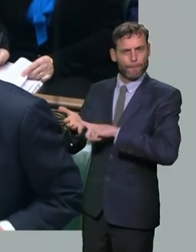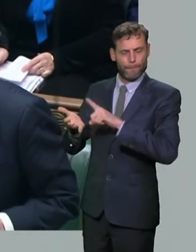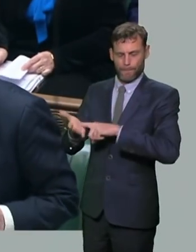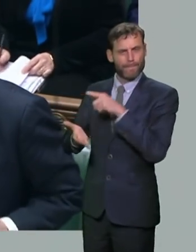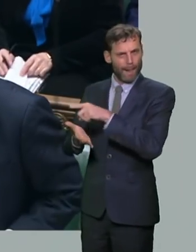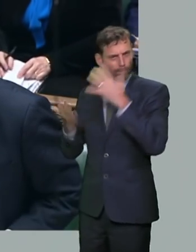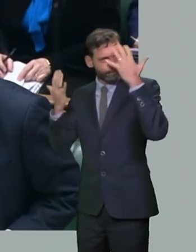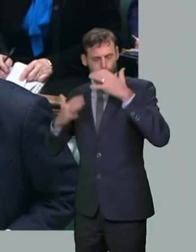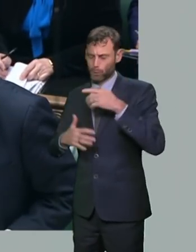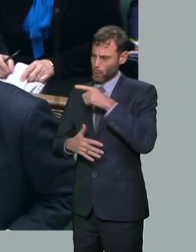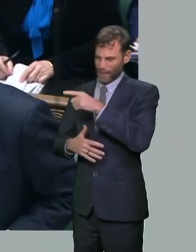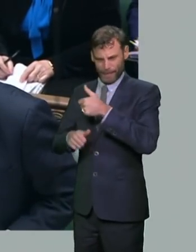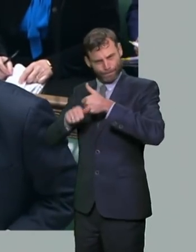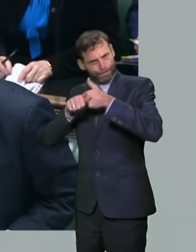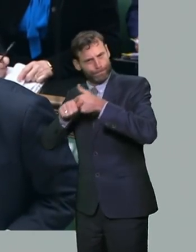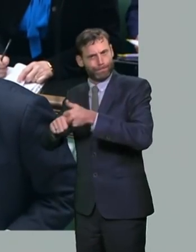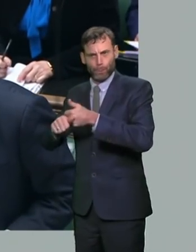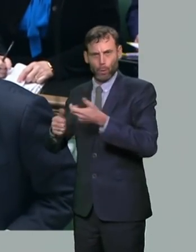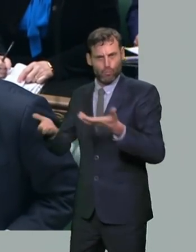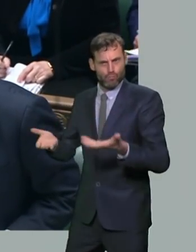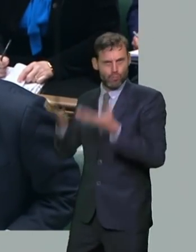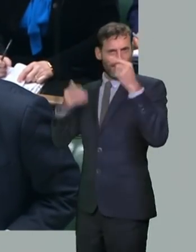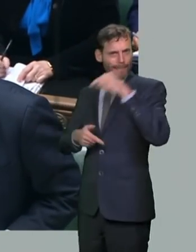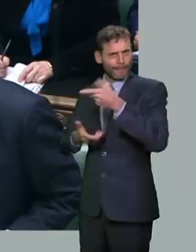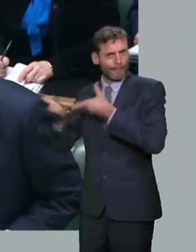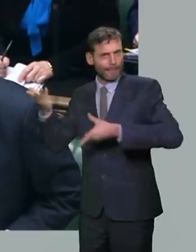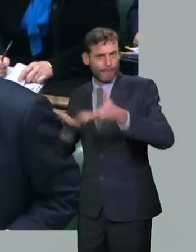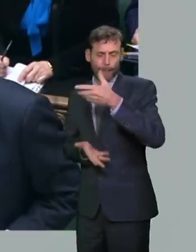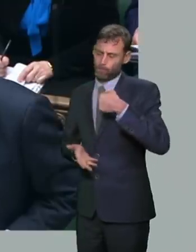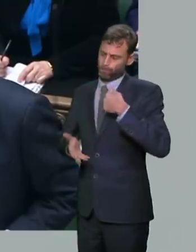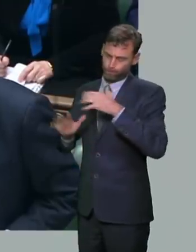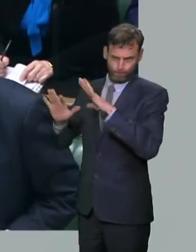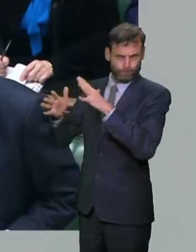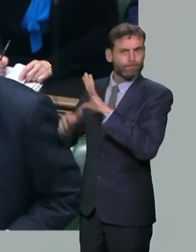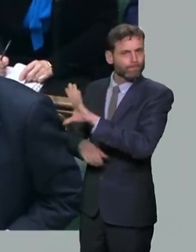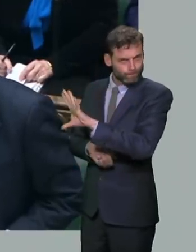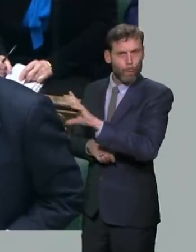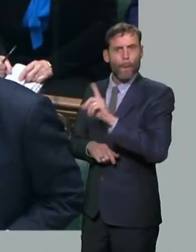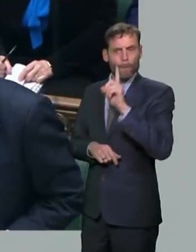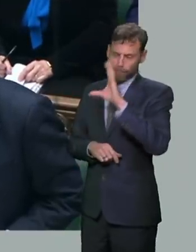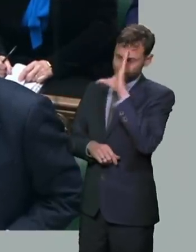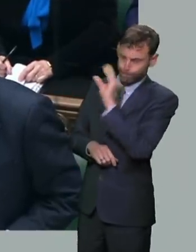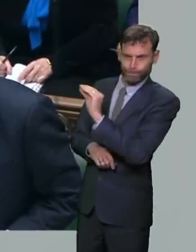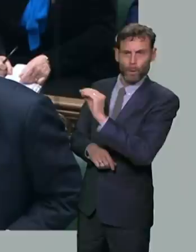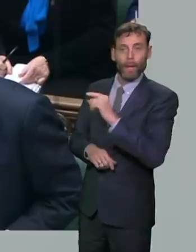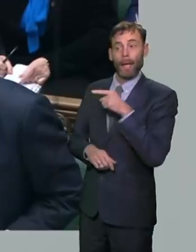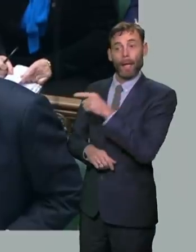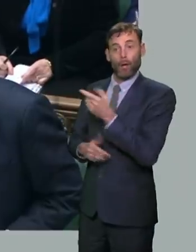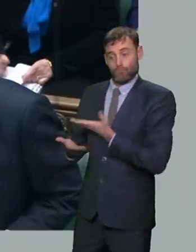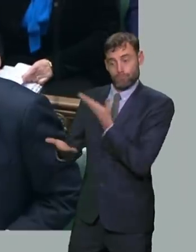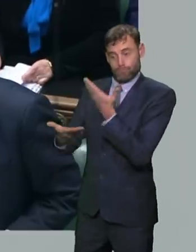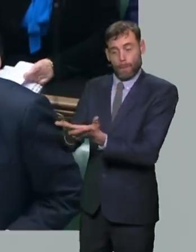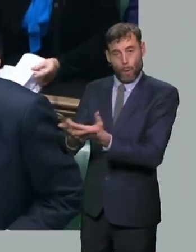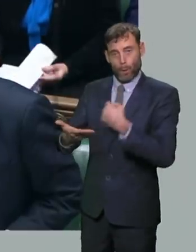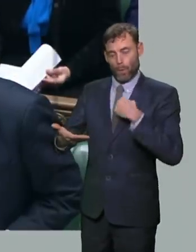his commitment to this cause, his personal commitment. And I can assure him that we are studying his